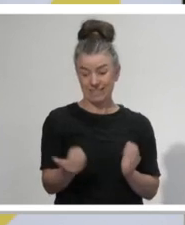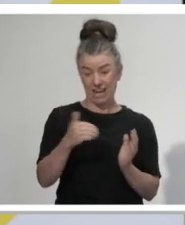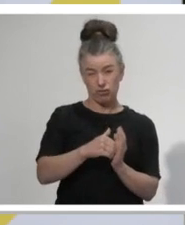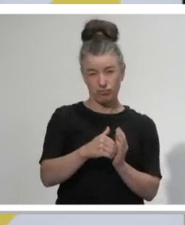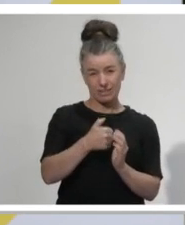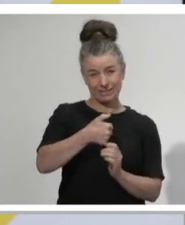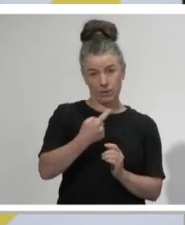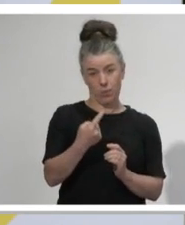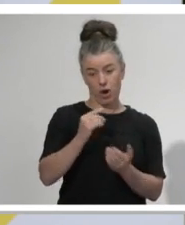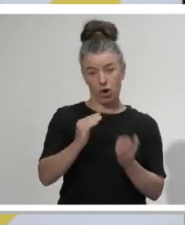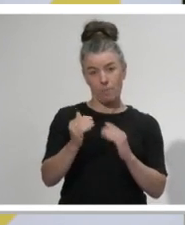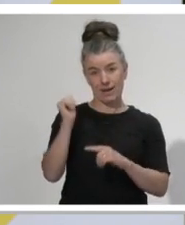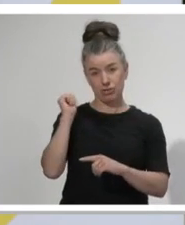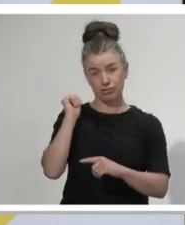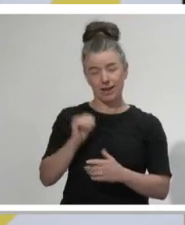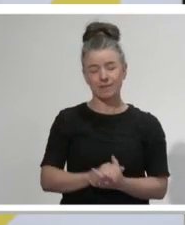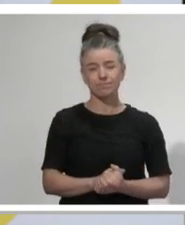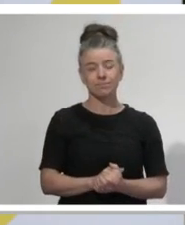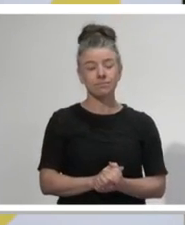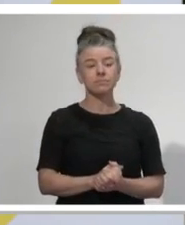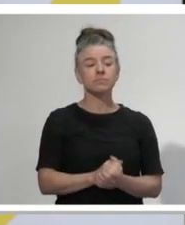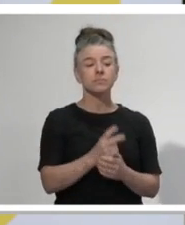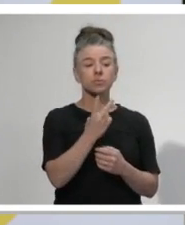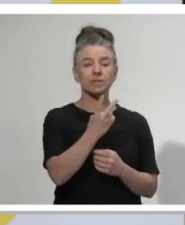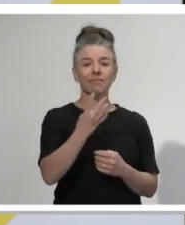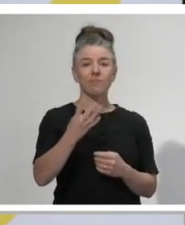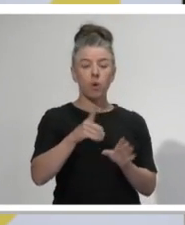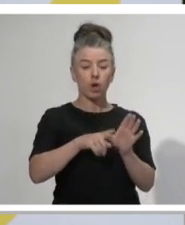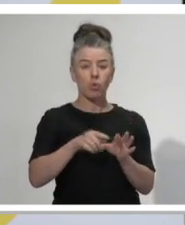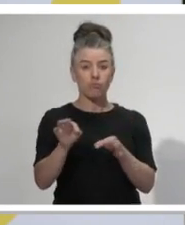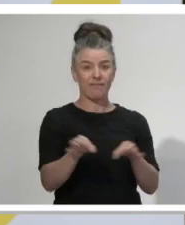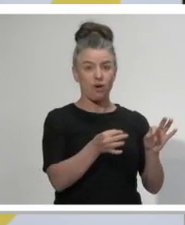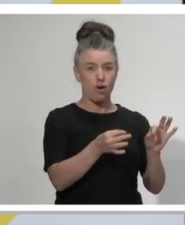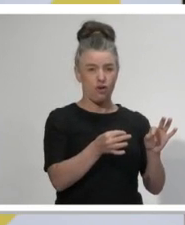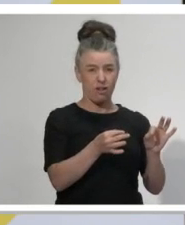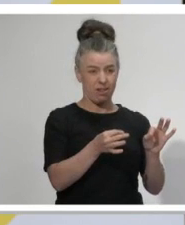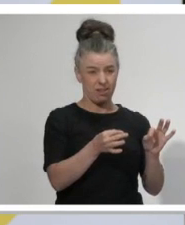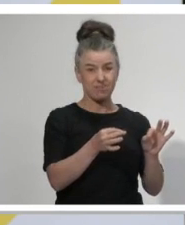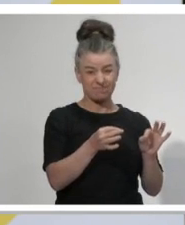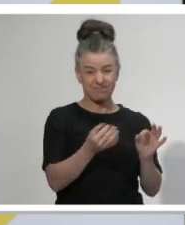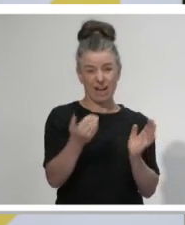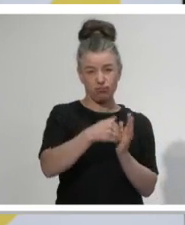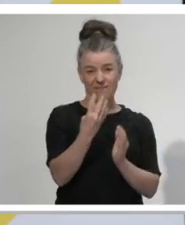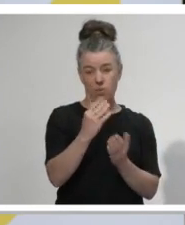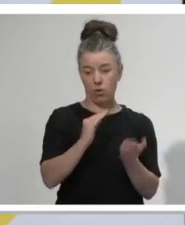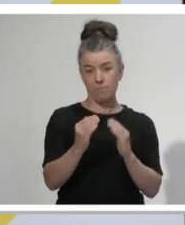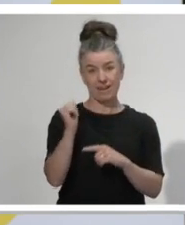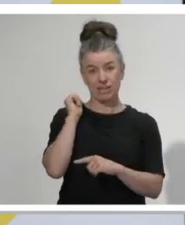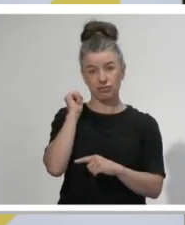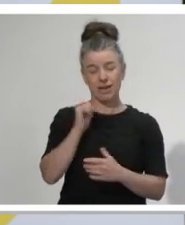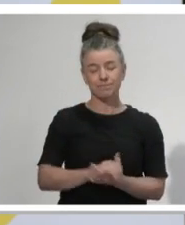past 24 hours, and there have been 24 youth referrals, an increase of 4 in the past 24 hours. There have